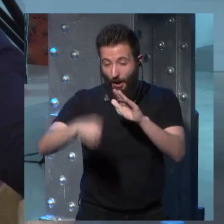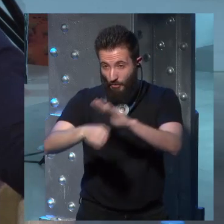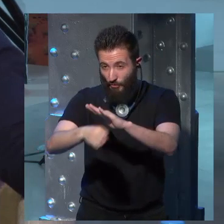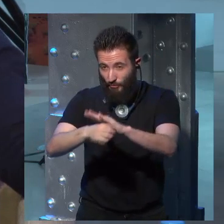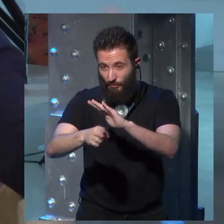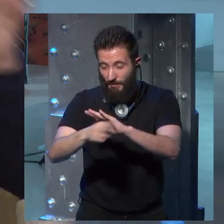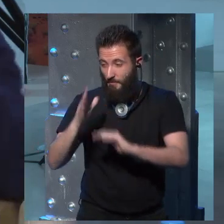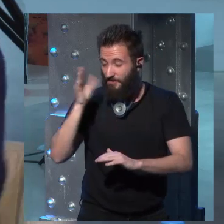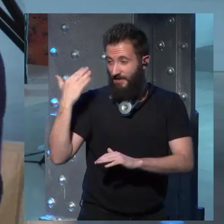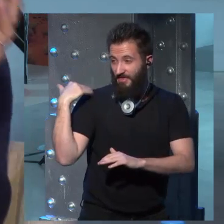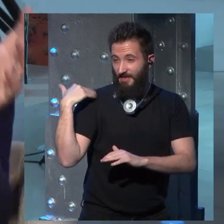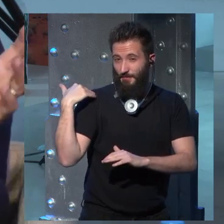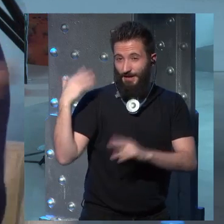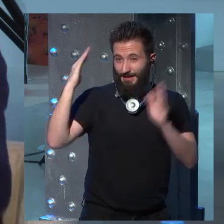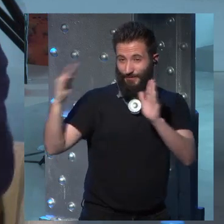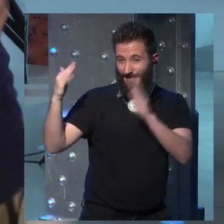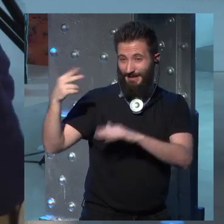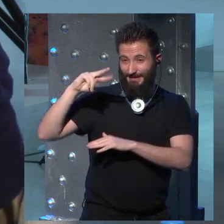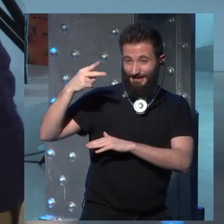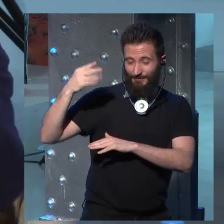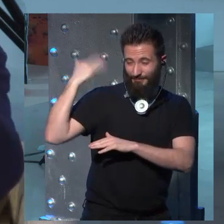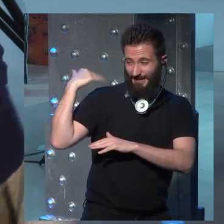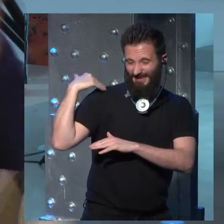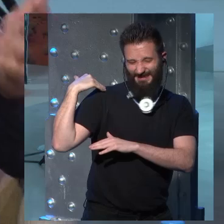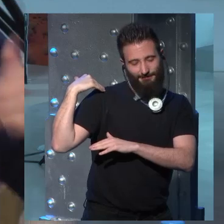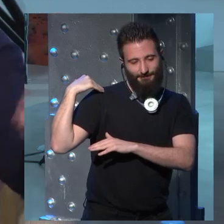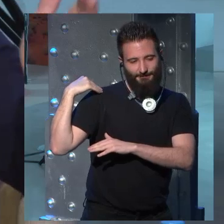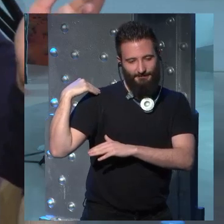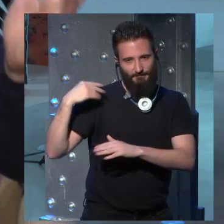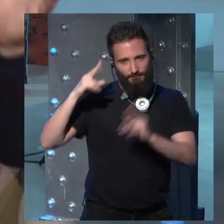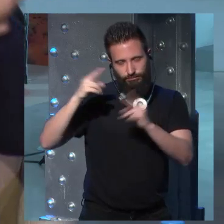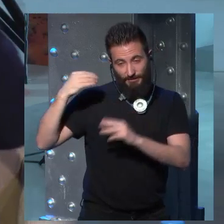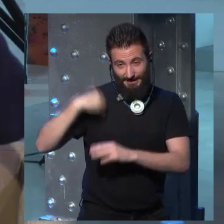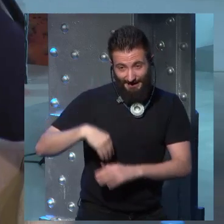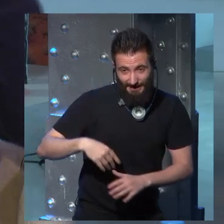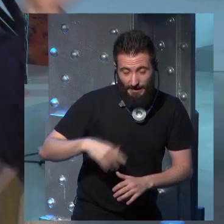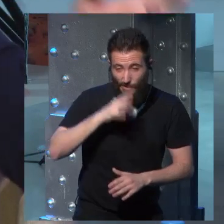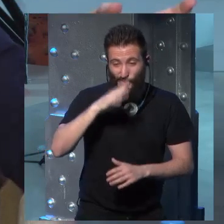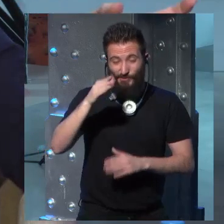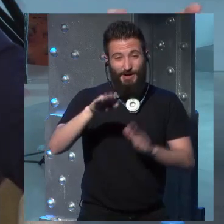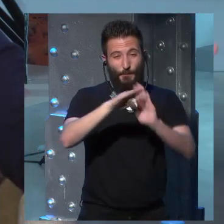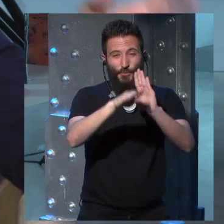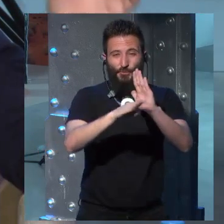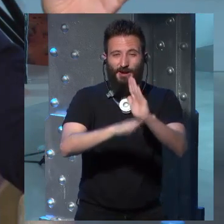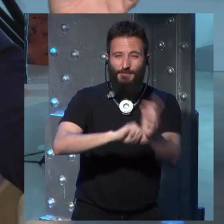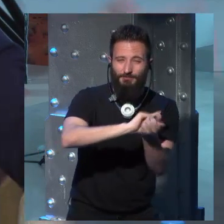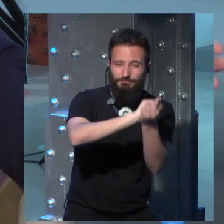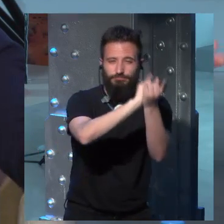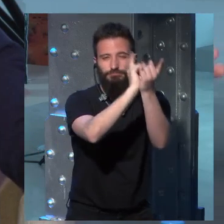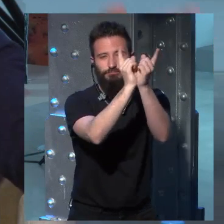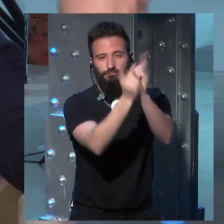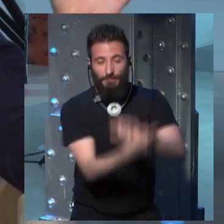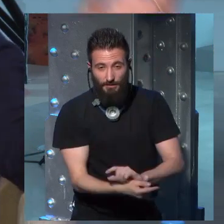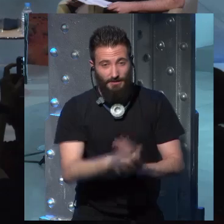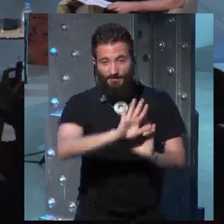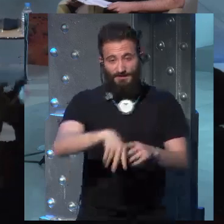the previous season, and because of alterations in the schedule over time, the previous scene right